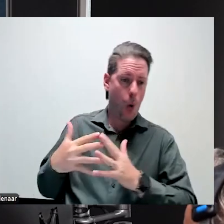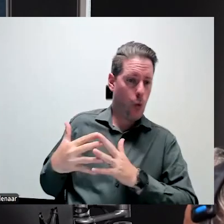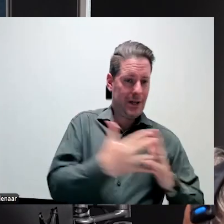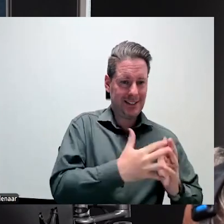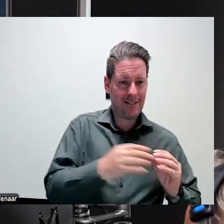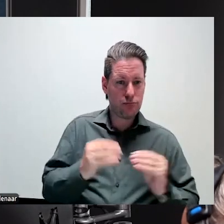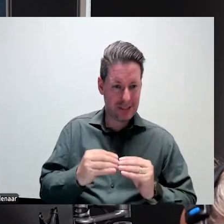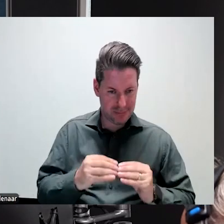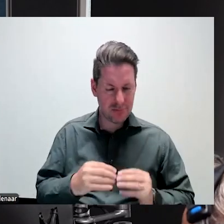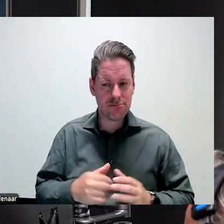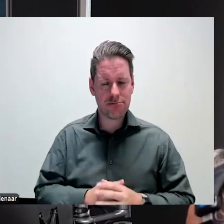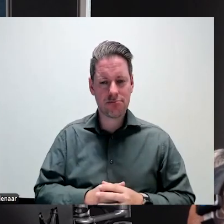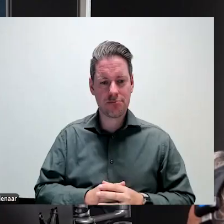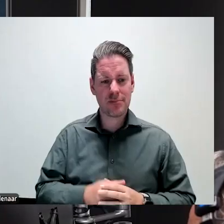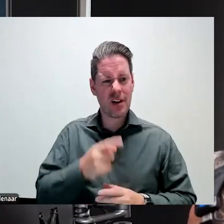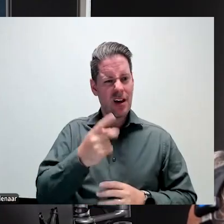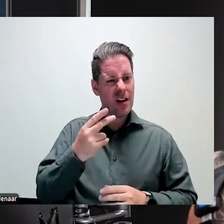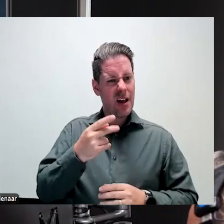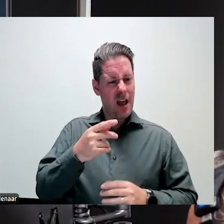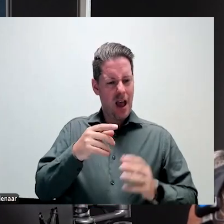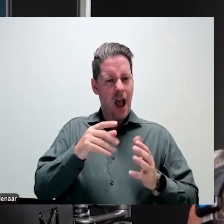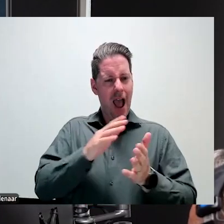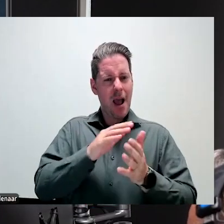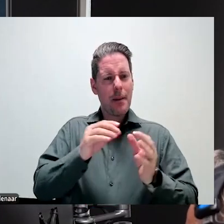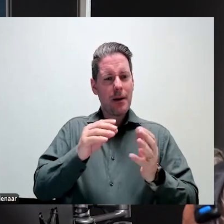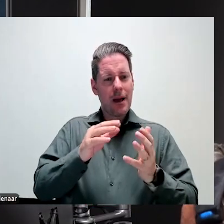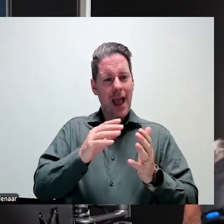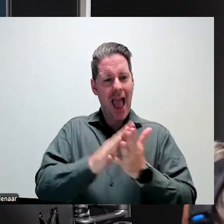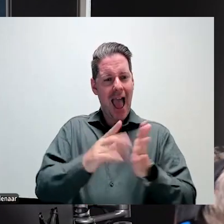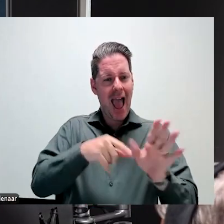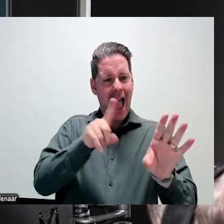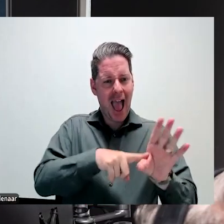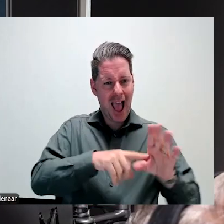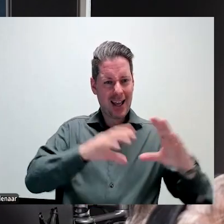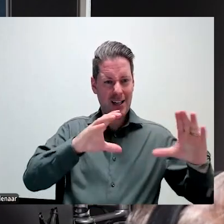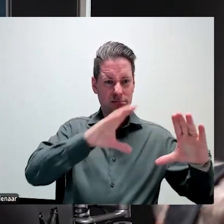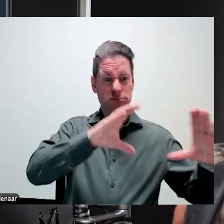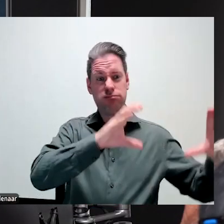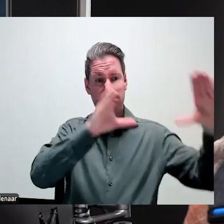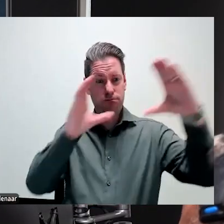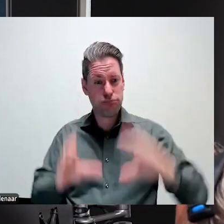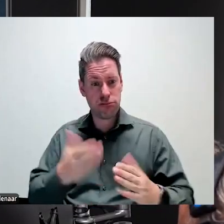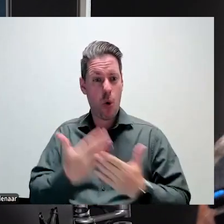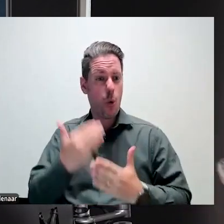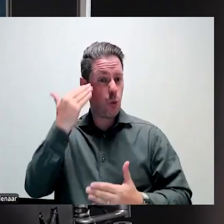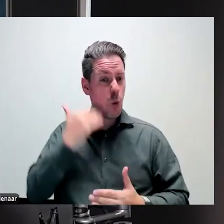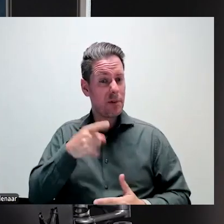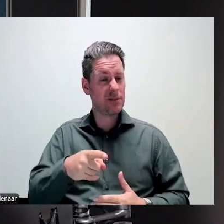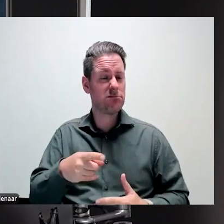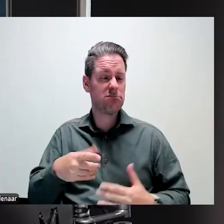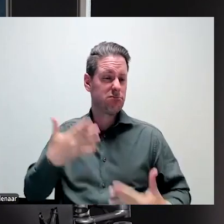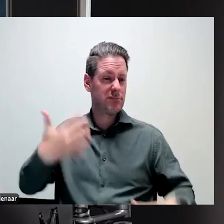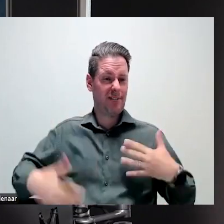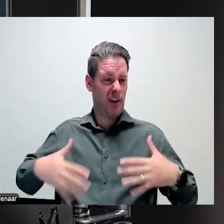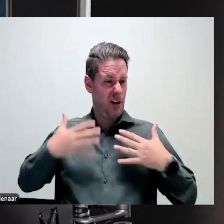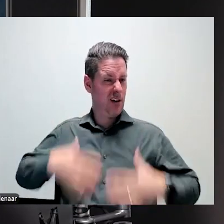a bay of hail fell on a woman and she suffered life-threatening injuries. And there'll be a full news update at 11. Thank you very much for